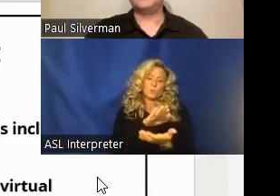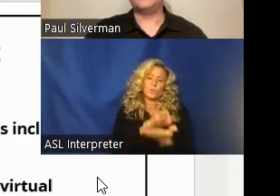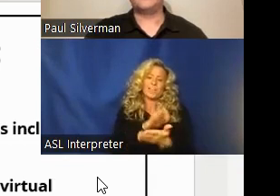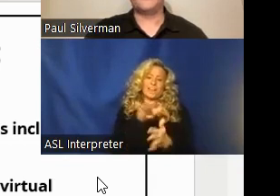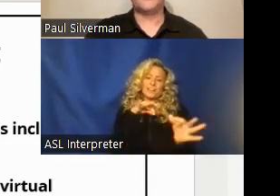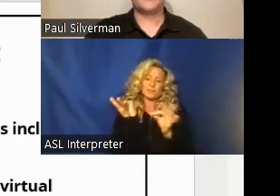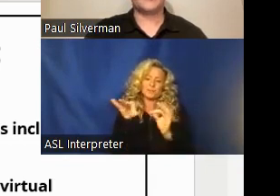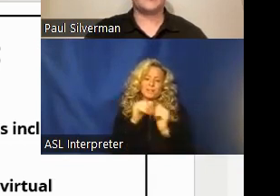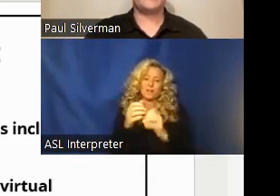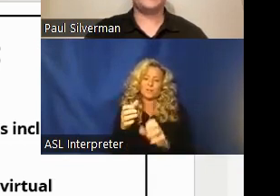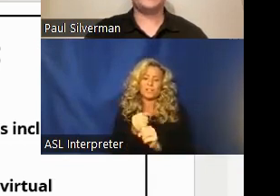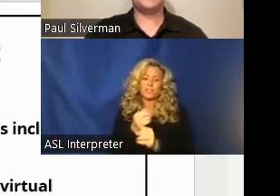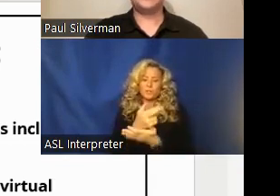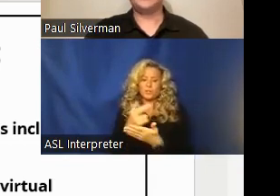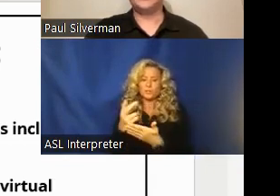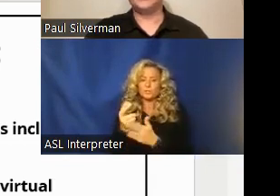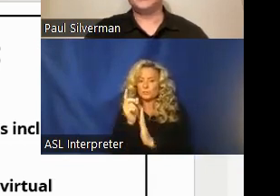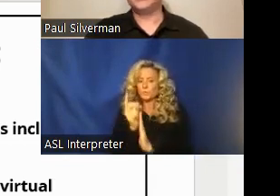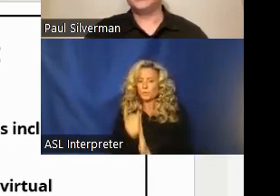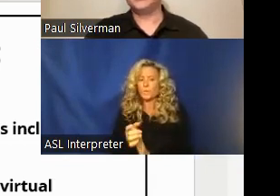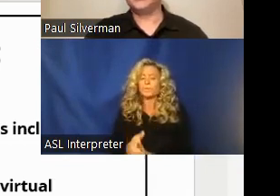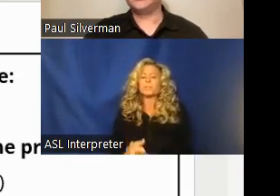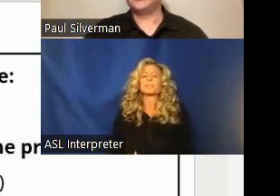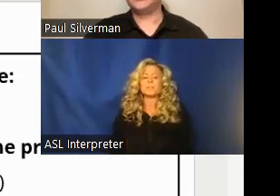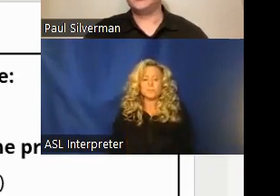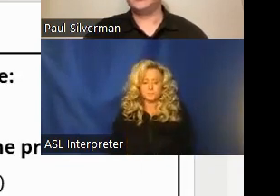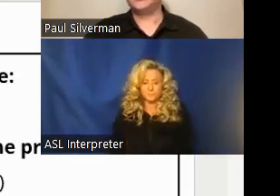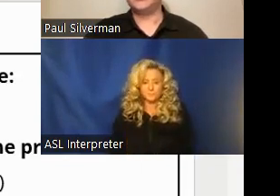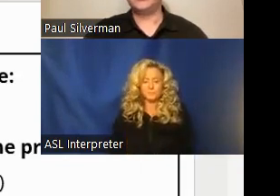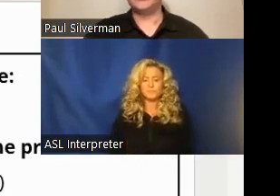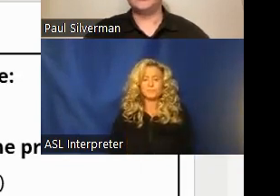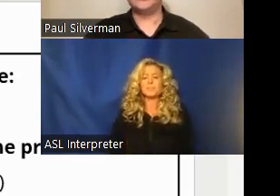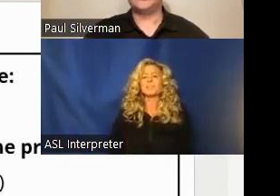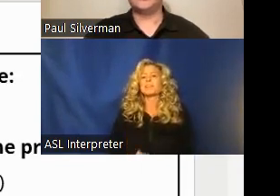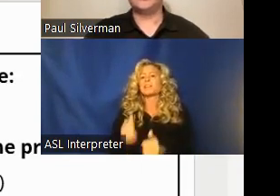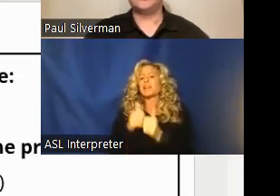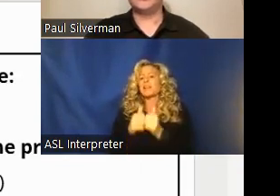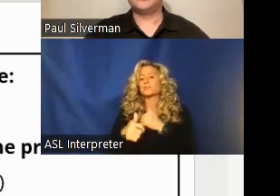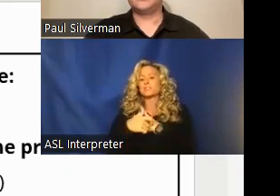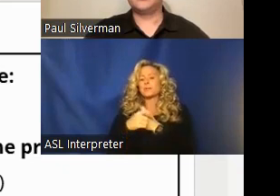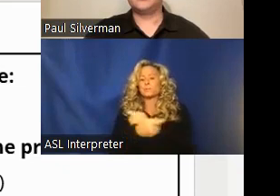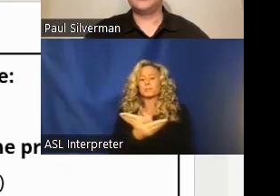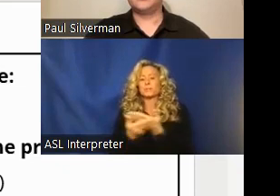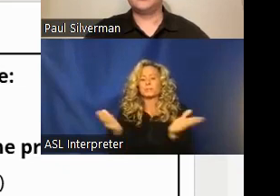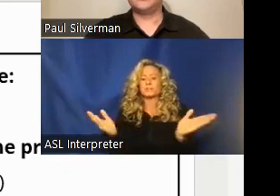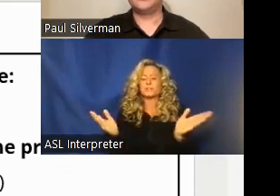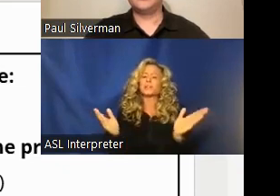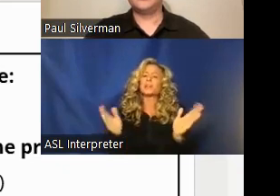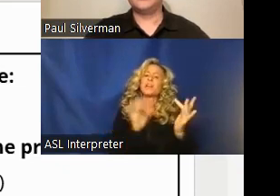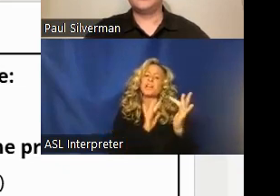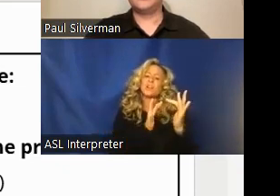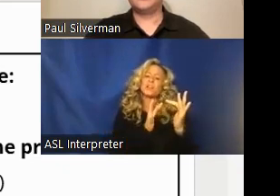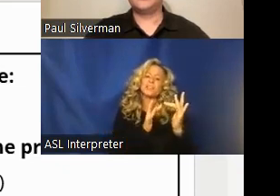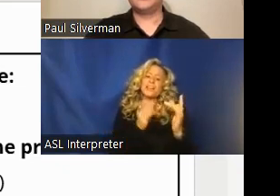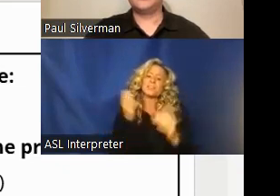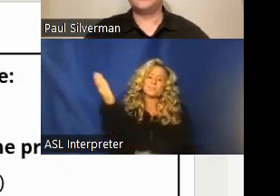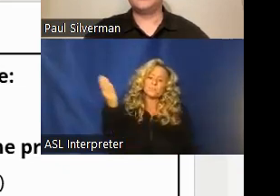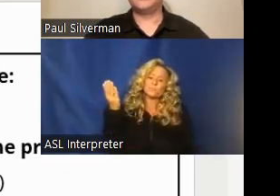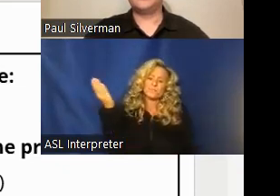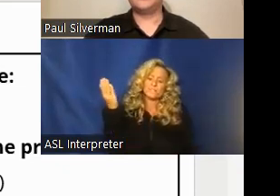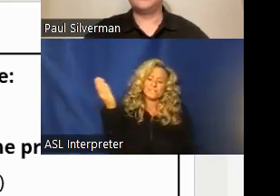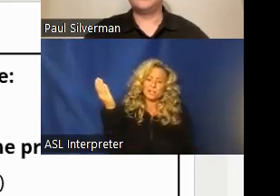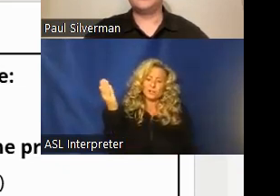how to get these resources in just a moment. We also give this out every time. It's an online presentation checklist, a